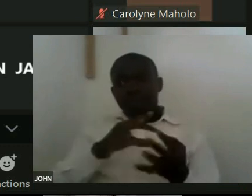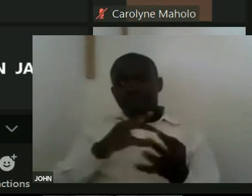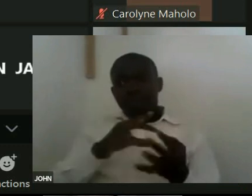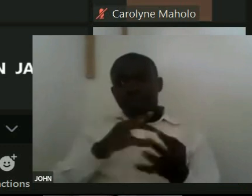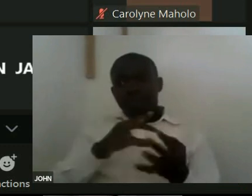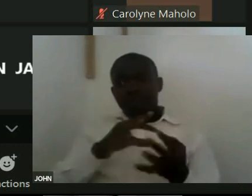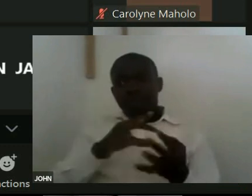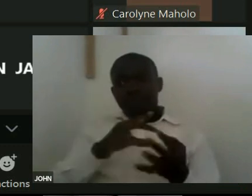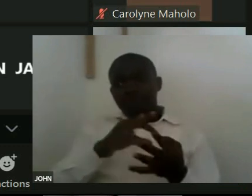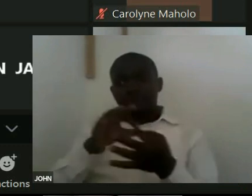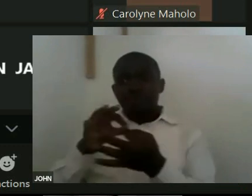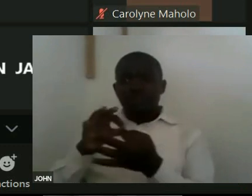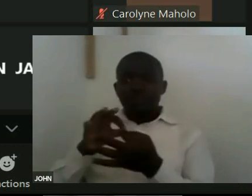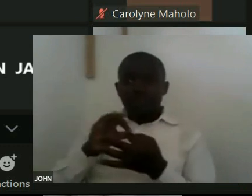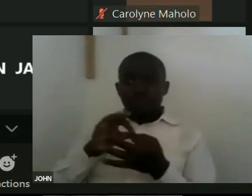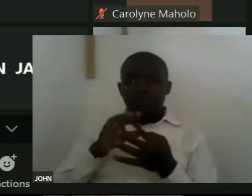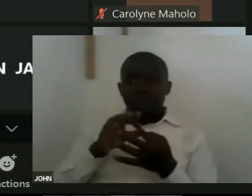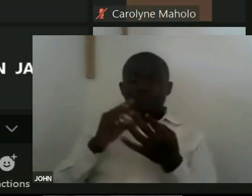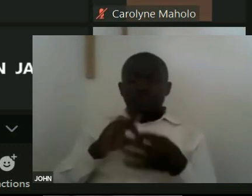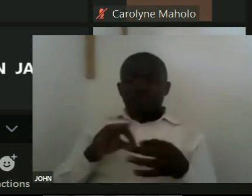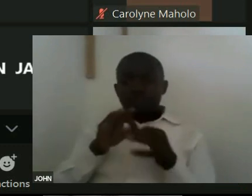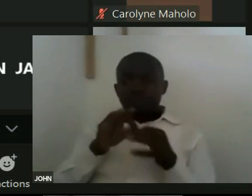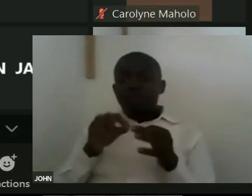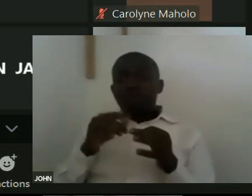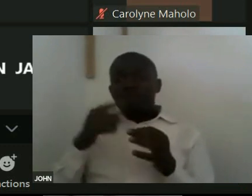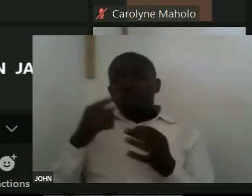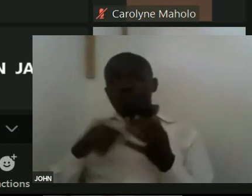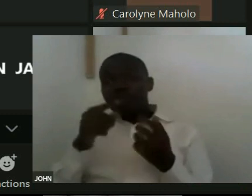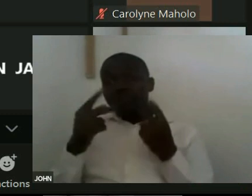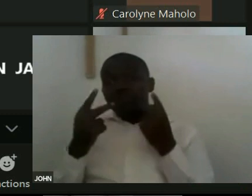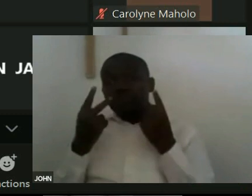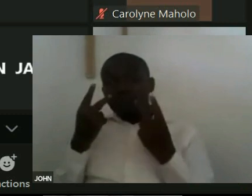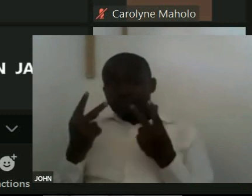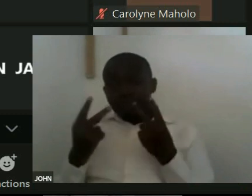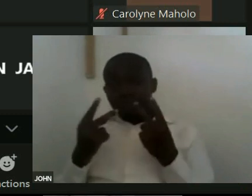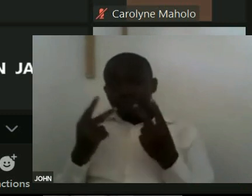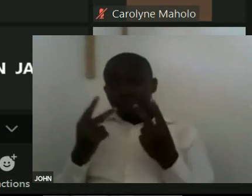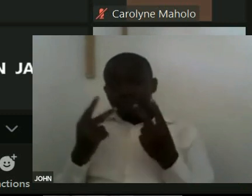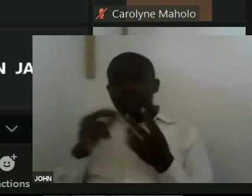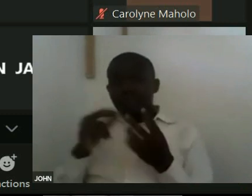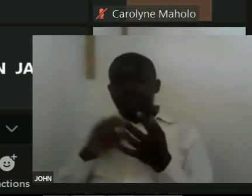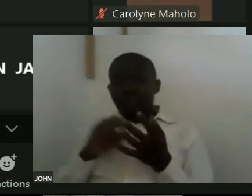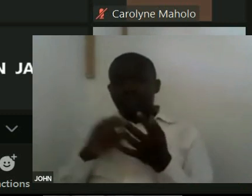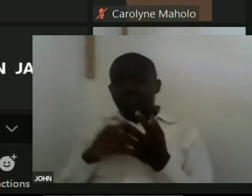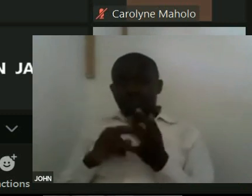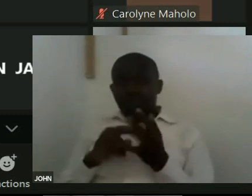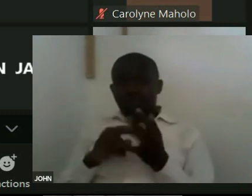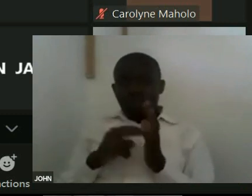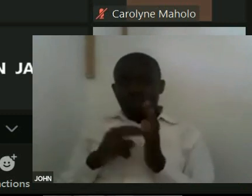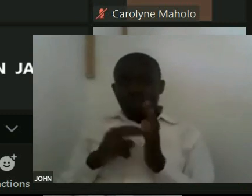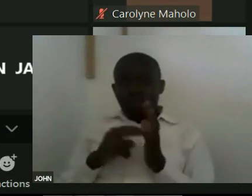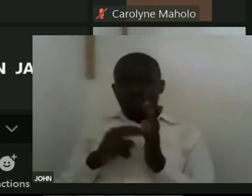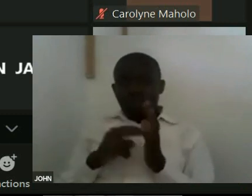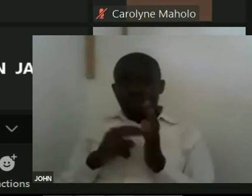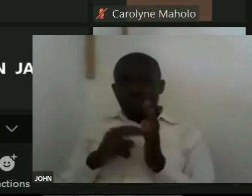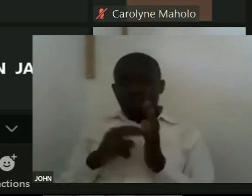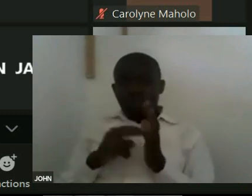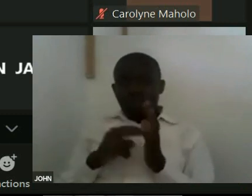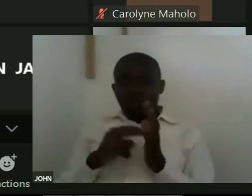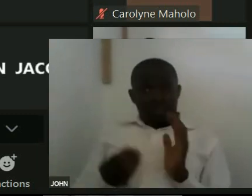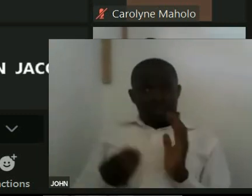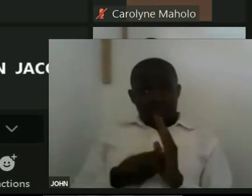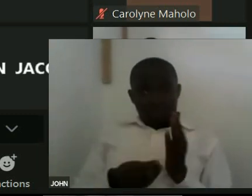with, definitions? Although I'm giving the care, and I want my care to be recognized, as Christy rightly said, and I want to be compensated if